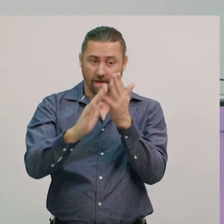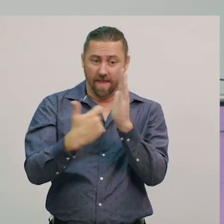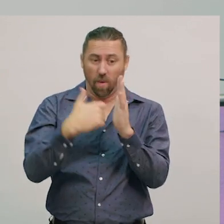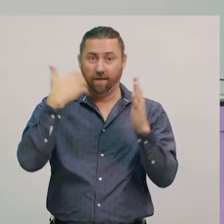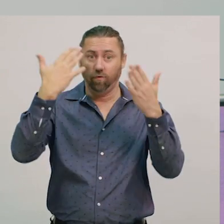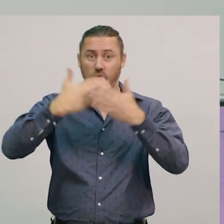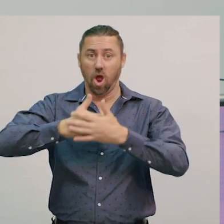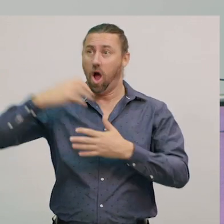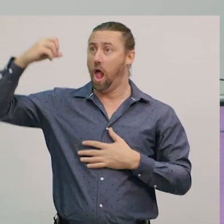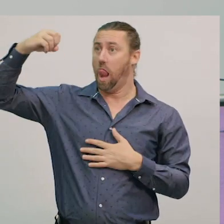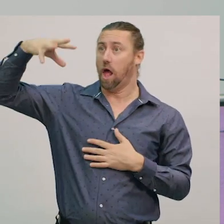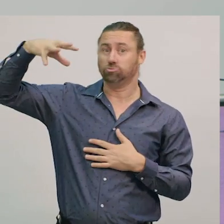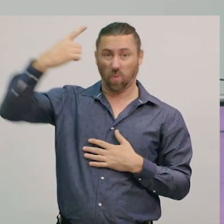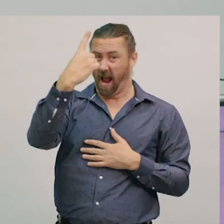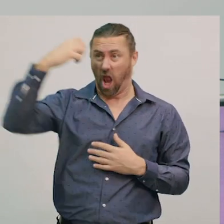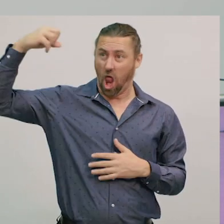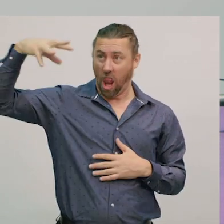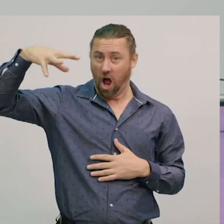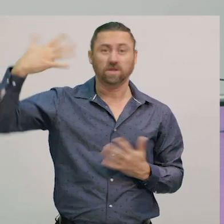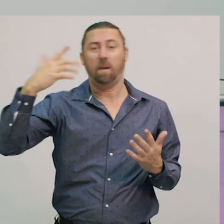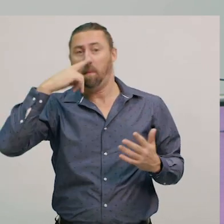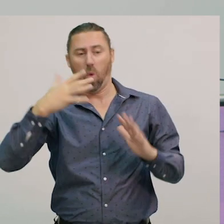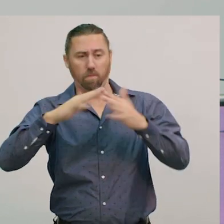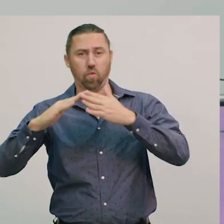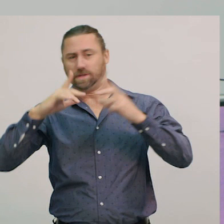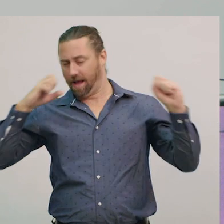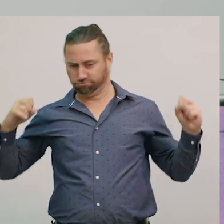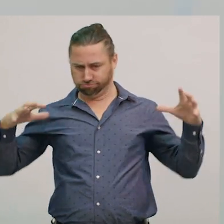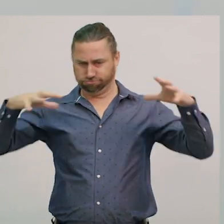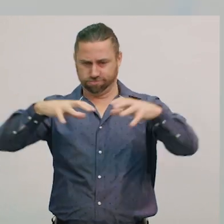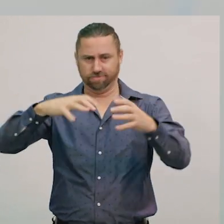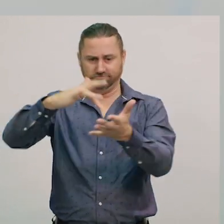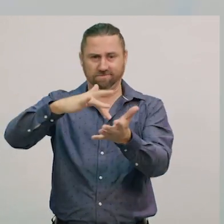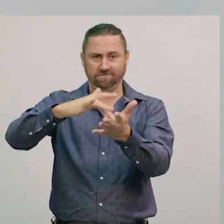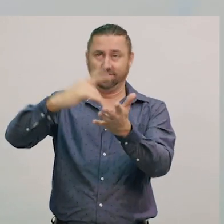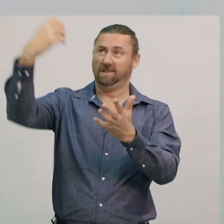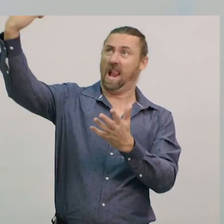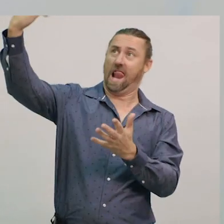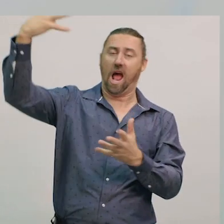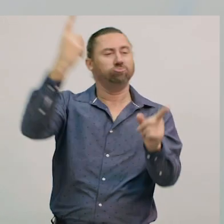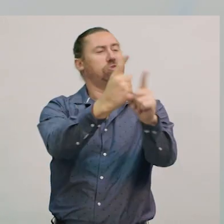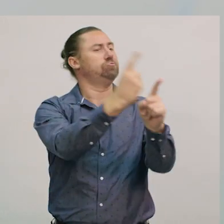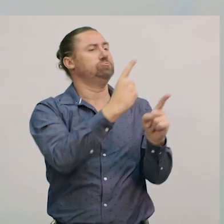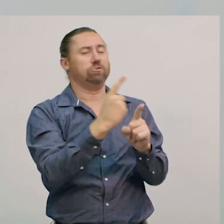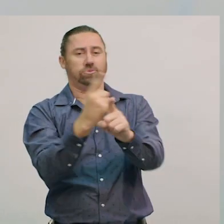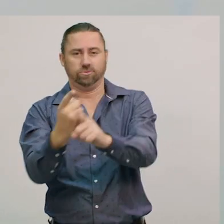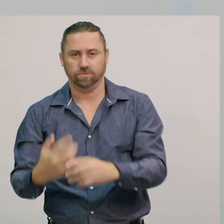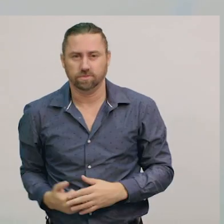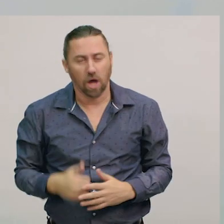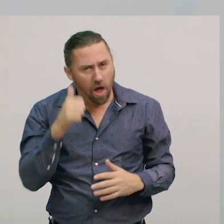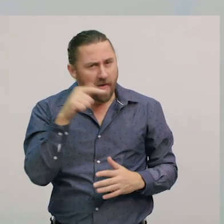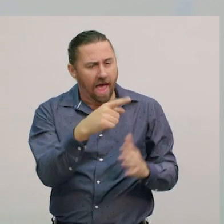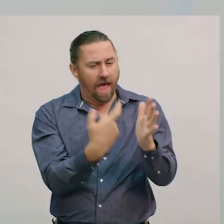each evening. So people can come together and connect with each other. Now, we know that the energy source